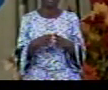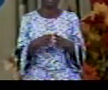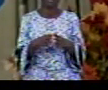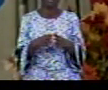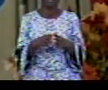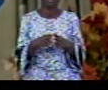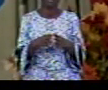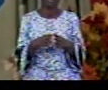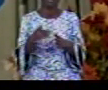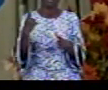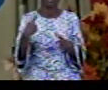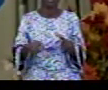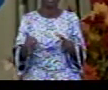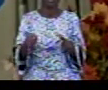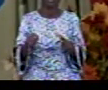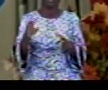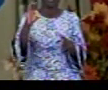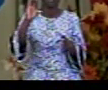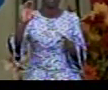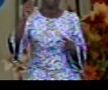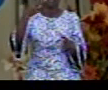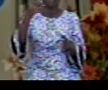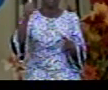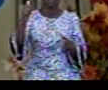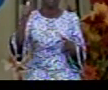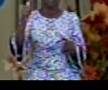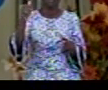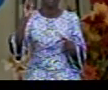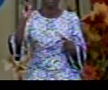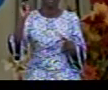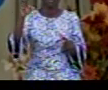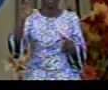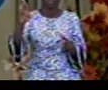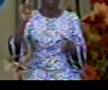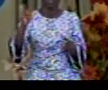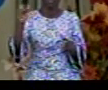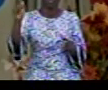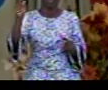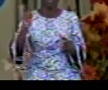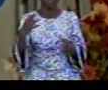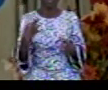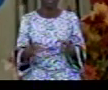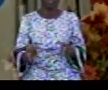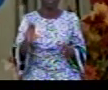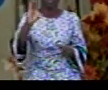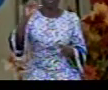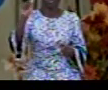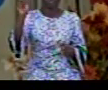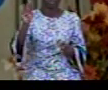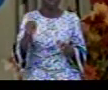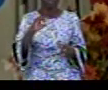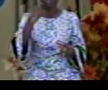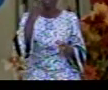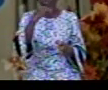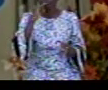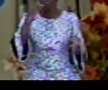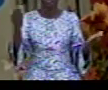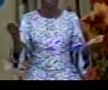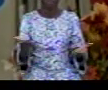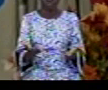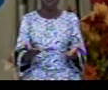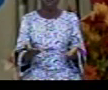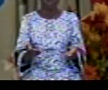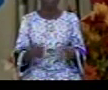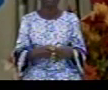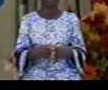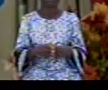the chairman of CAN Niger State, who is ably represented here by the immediate past chairman,